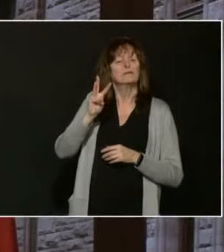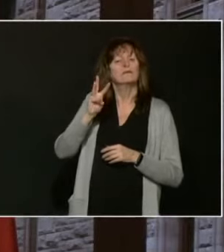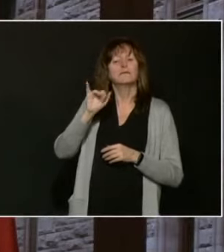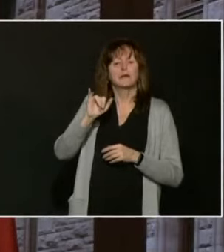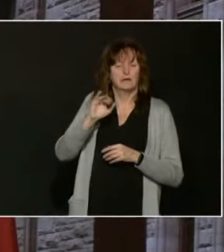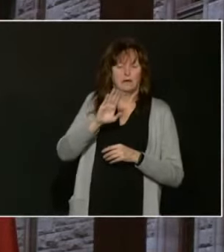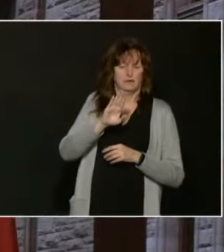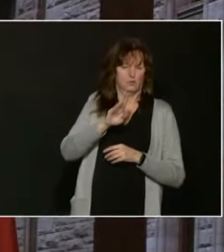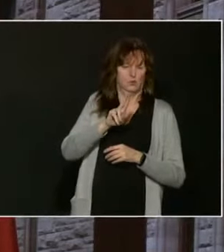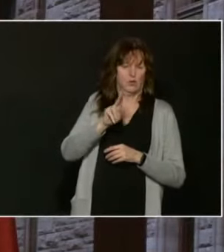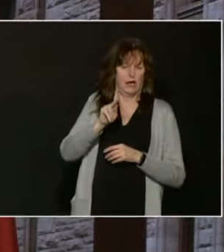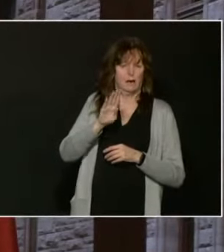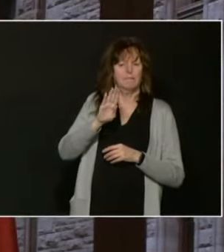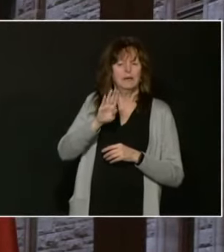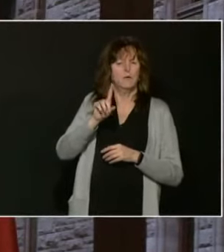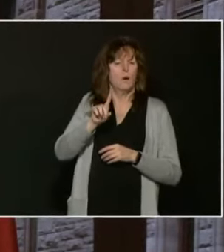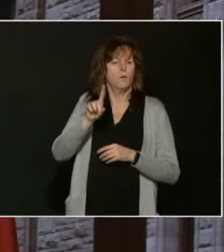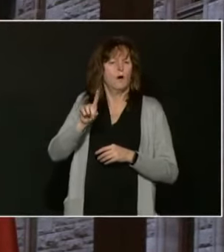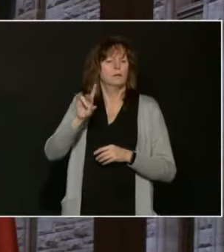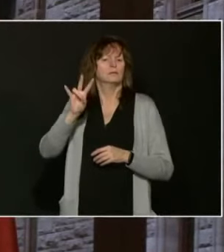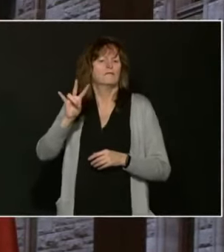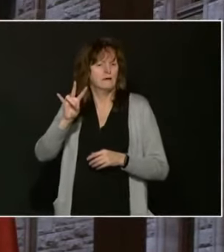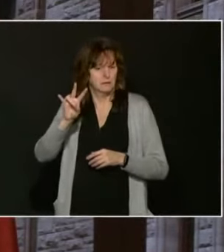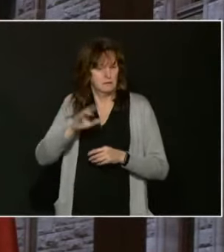variant. 41 are the